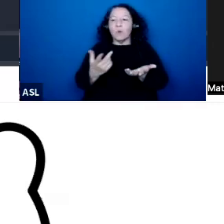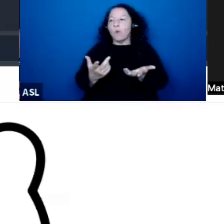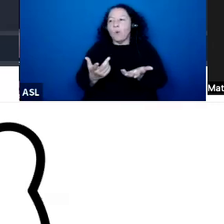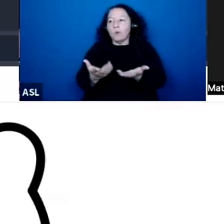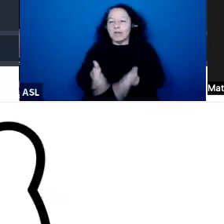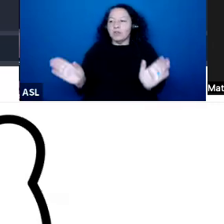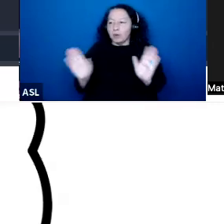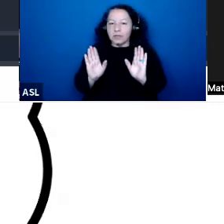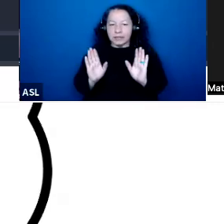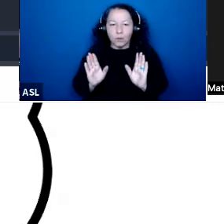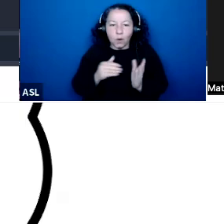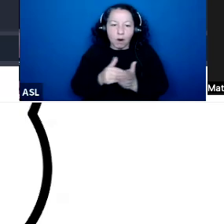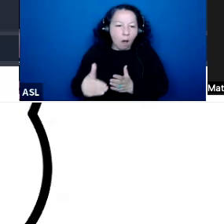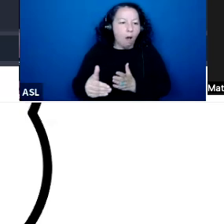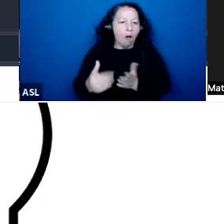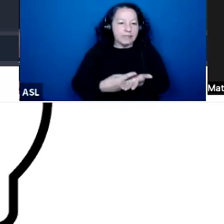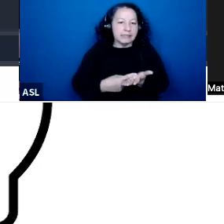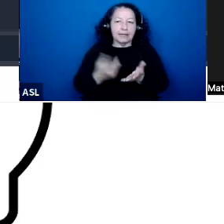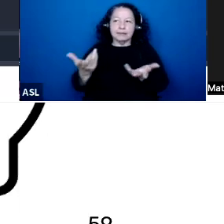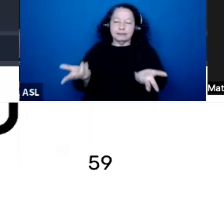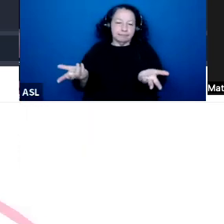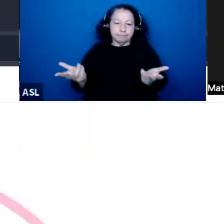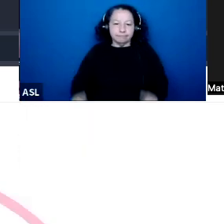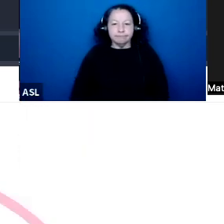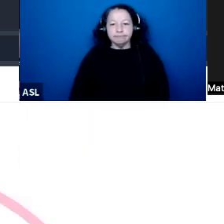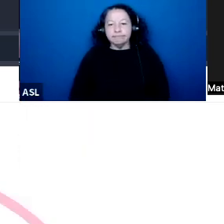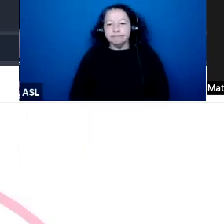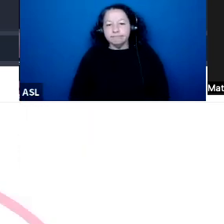necessarily talked about or spoken about as frequently.